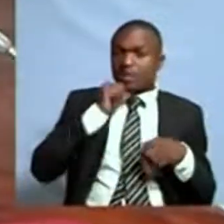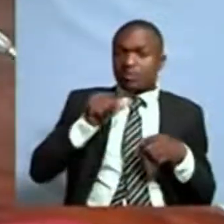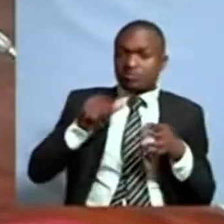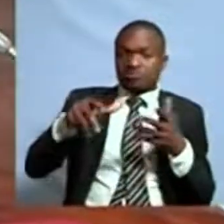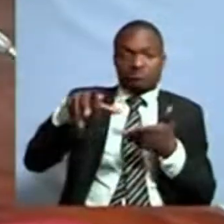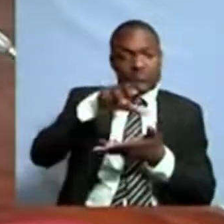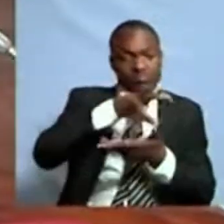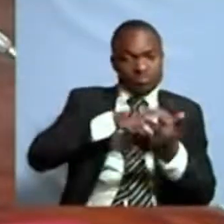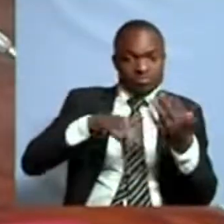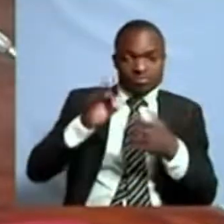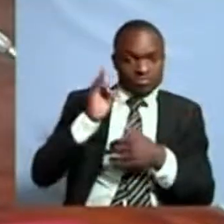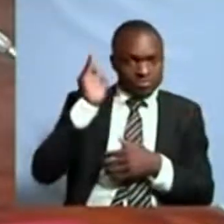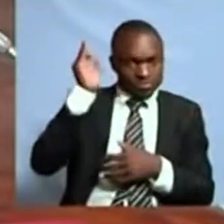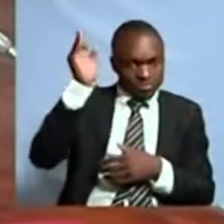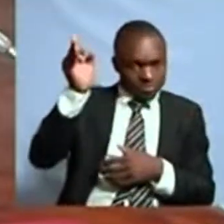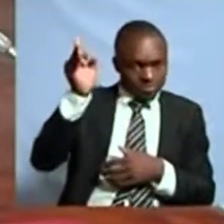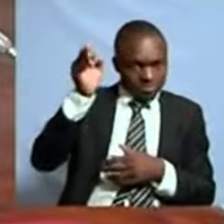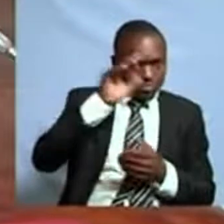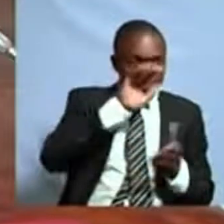my future pension